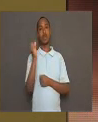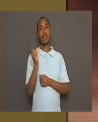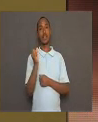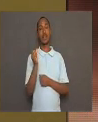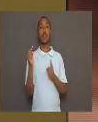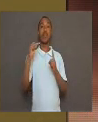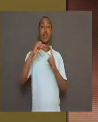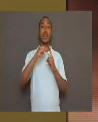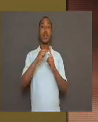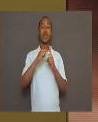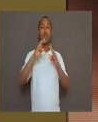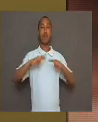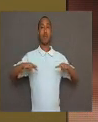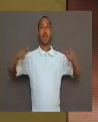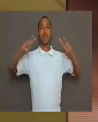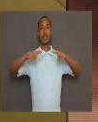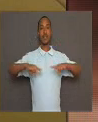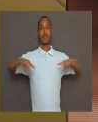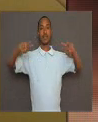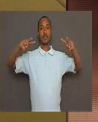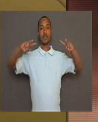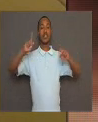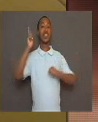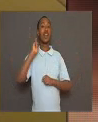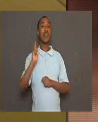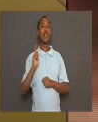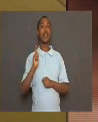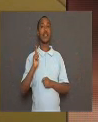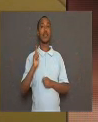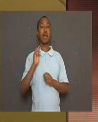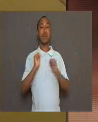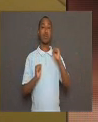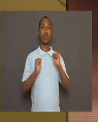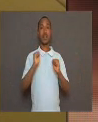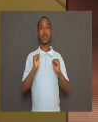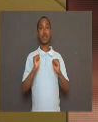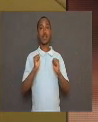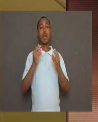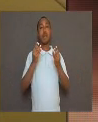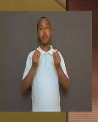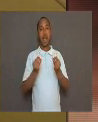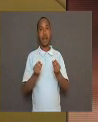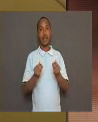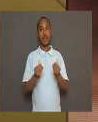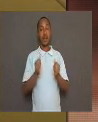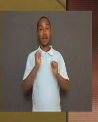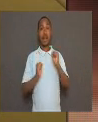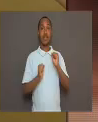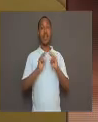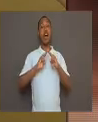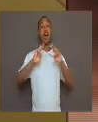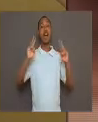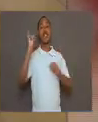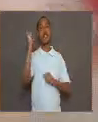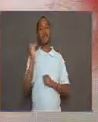in order to vaporize. Graphite, by contrast, will melt at a relatively